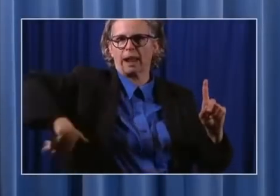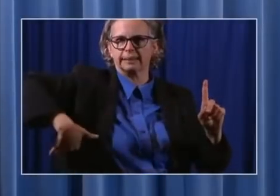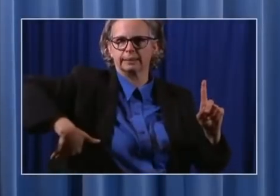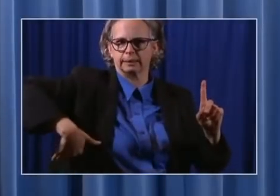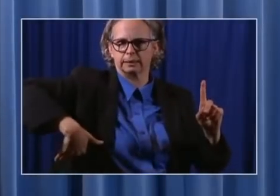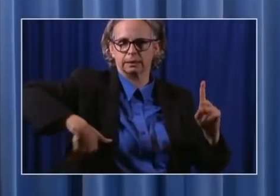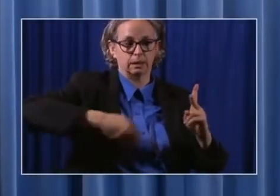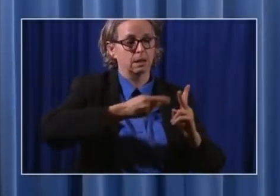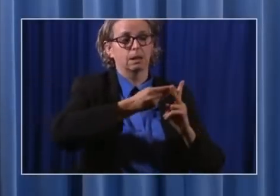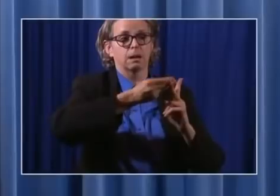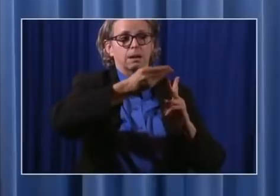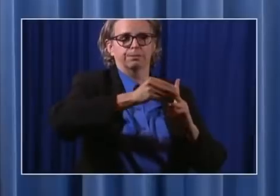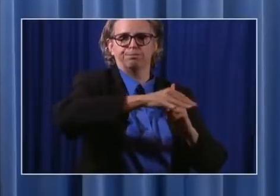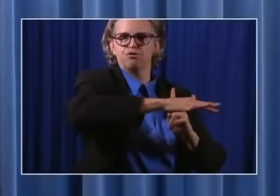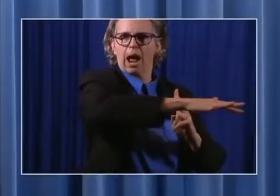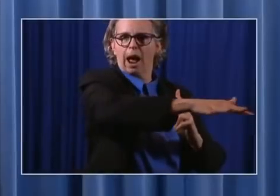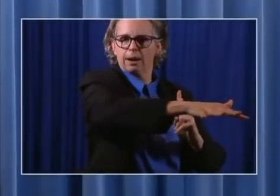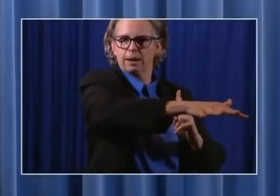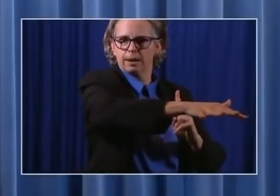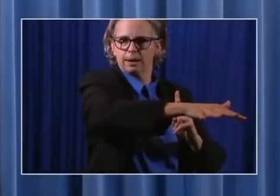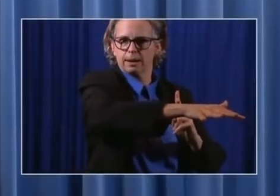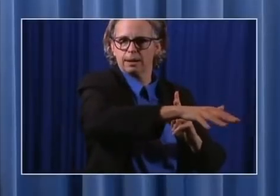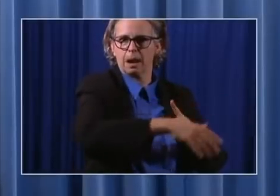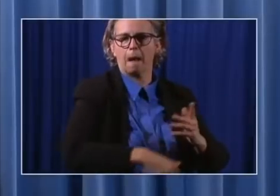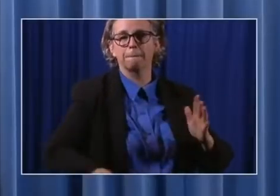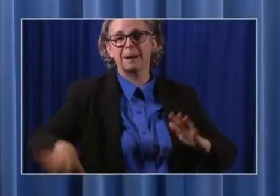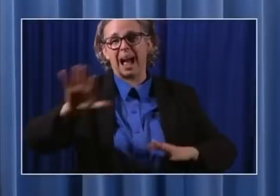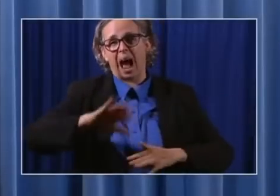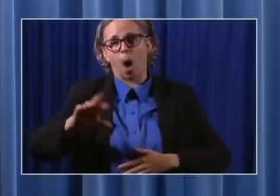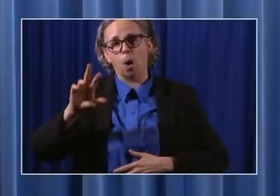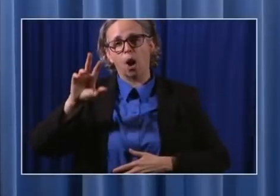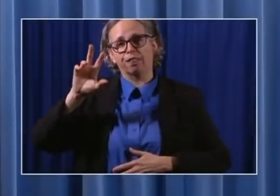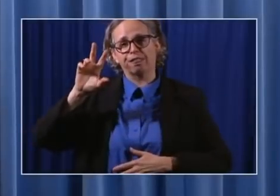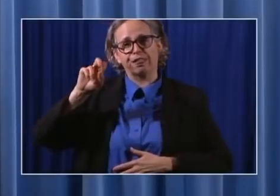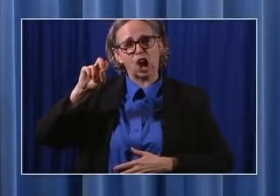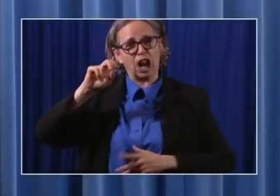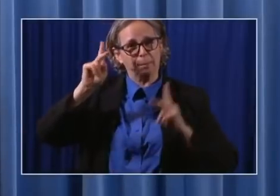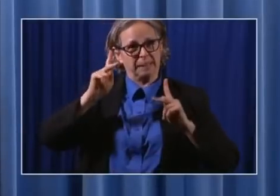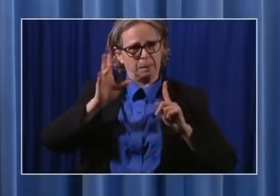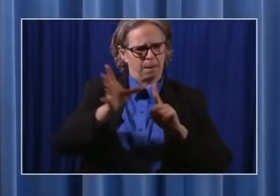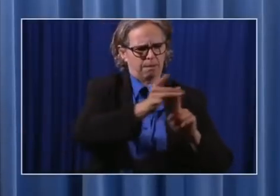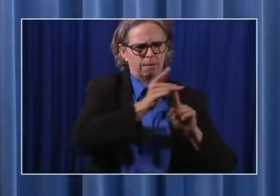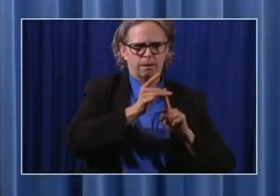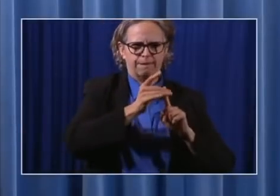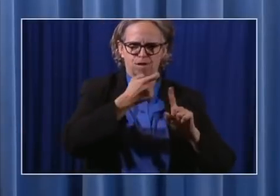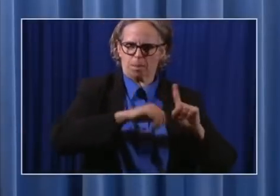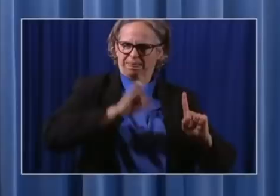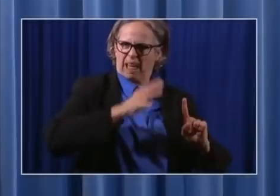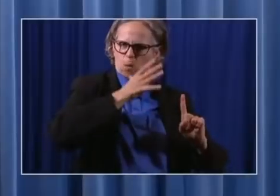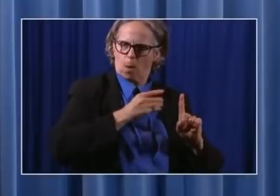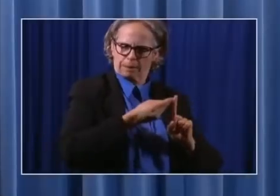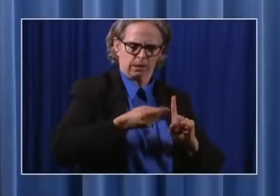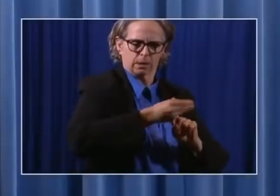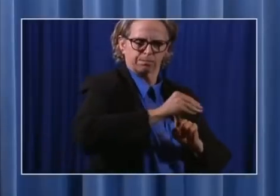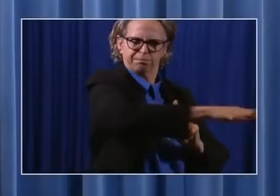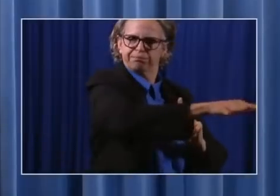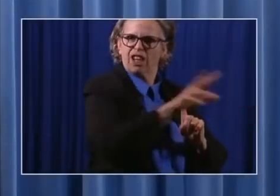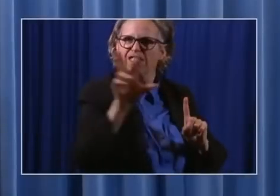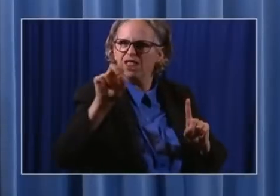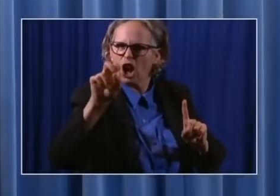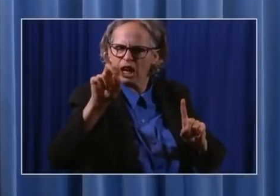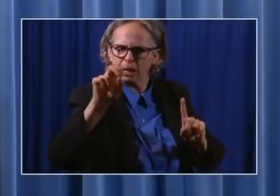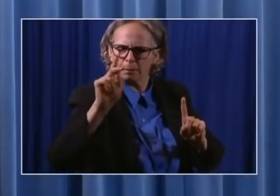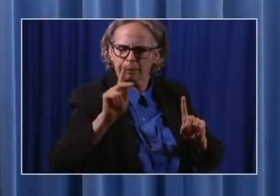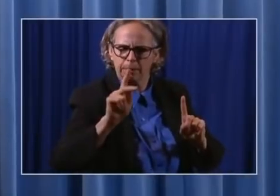nursing home. So this is, again, it's instructive, and we're not trying